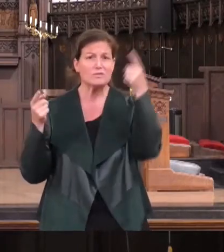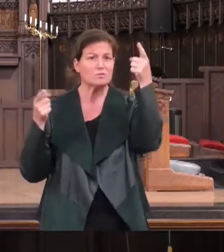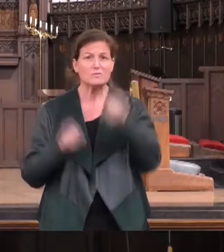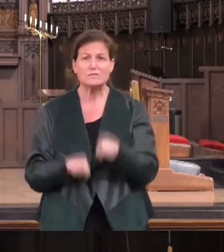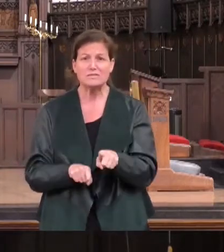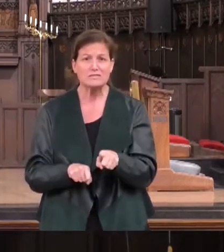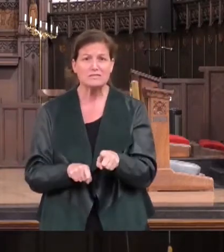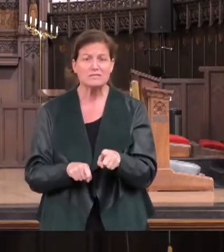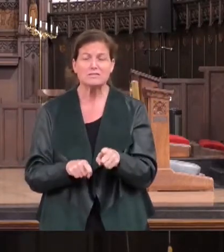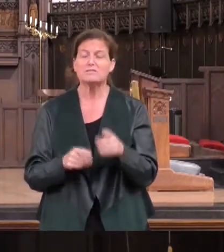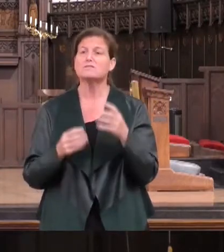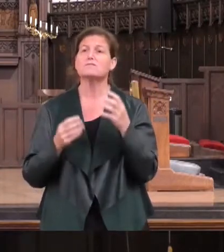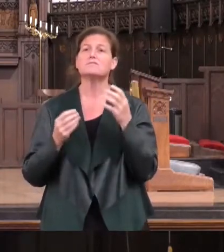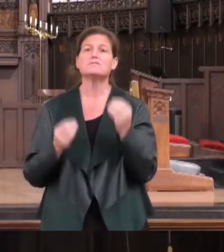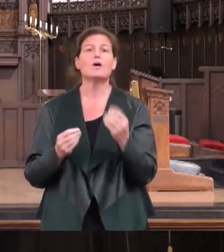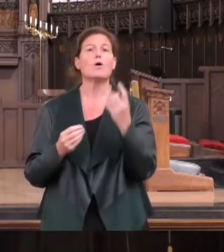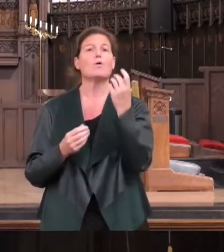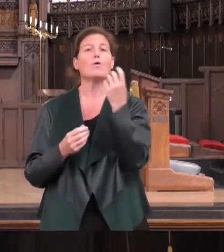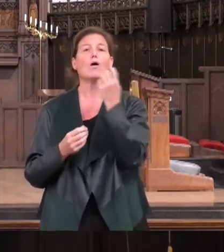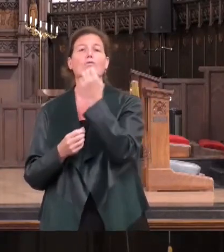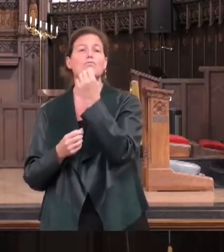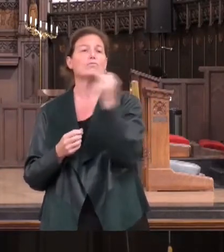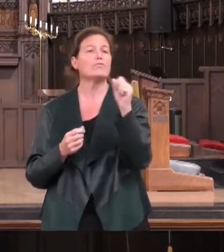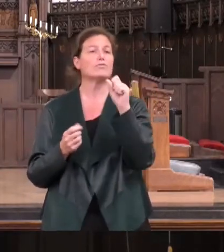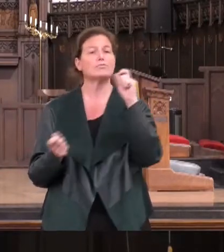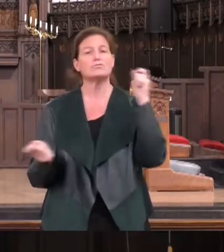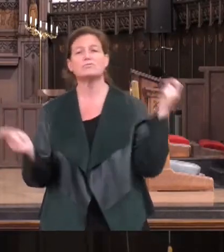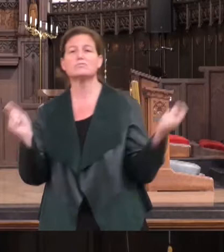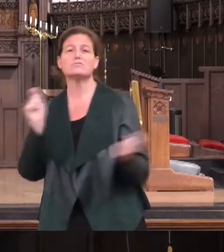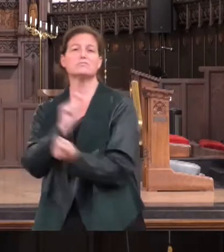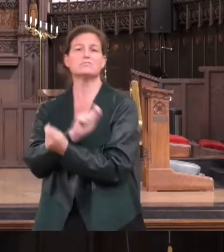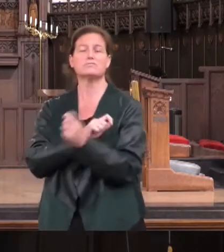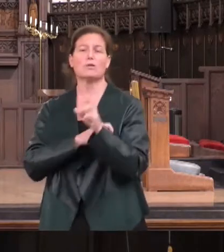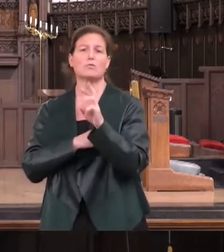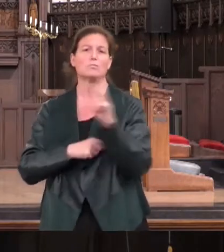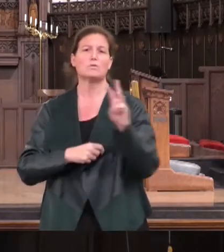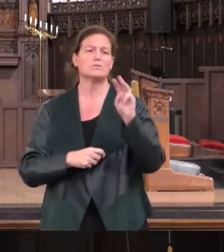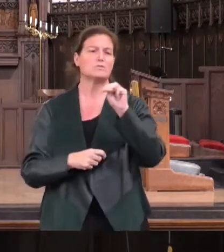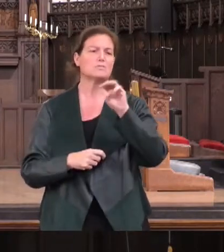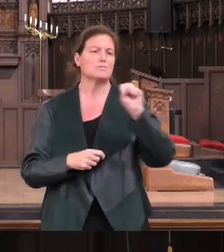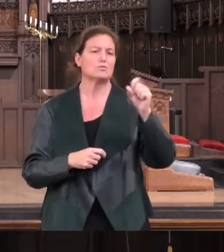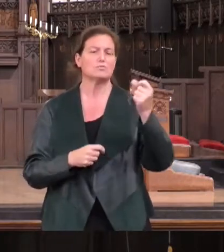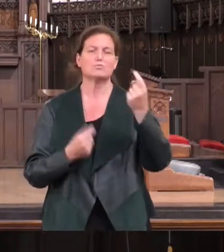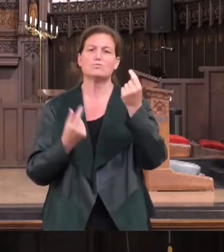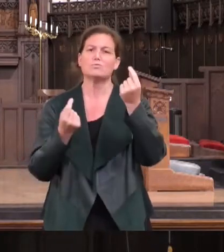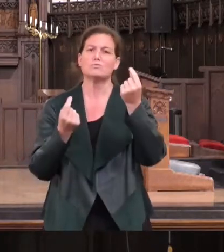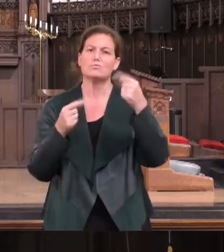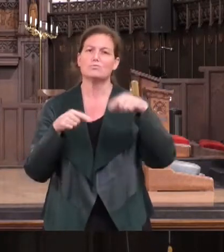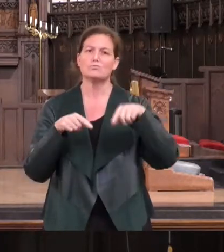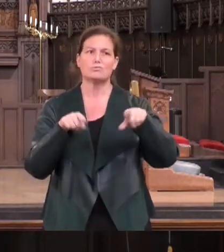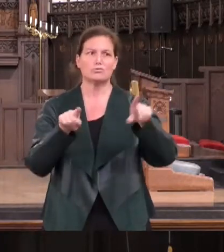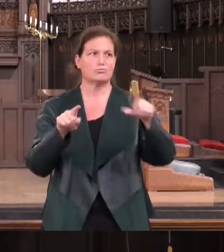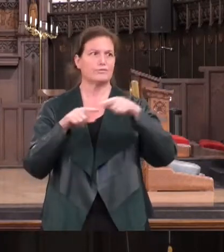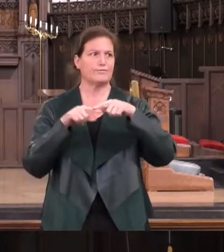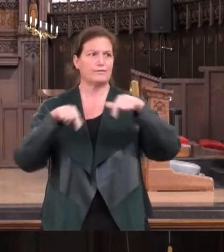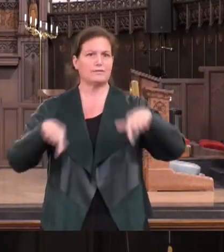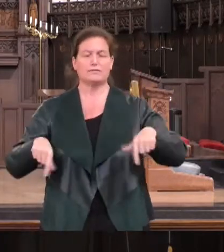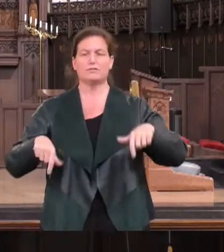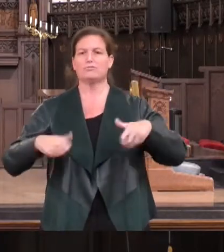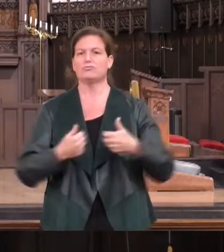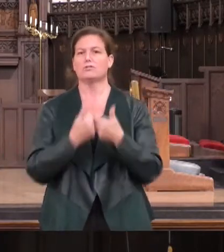So what does a revolutionary diocese like Western Massachusetts do in this deeply challenging time?